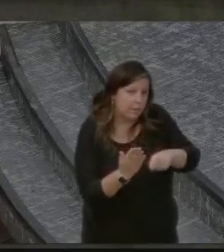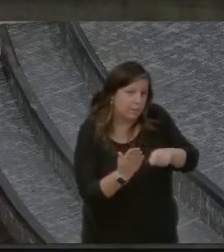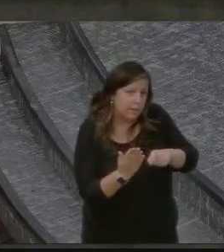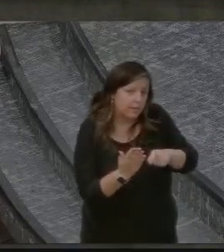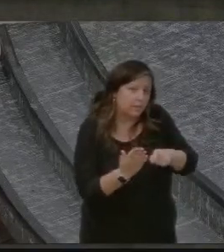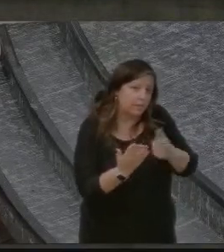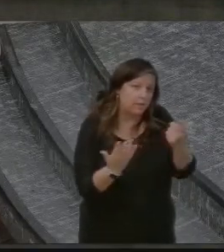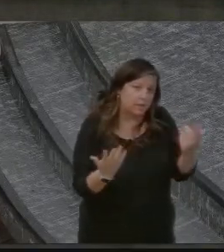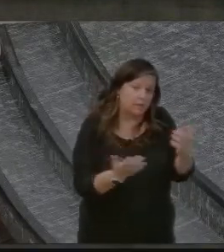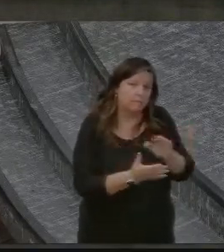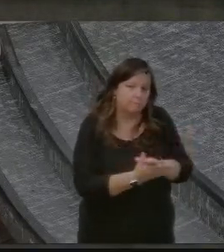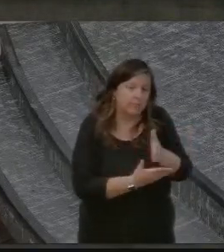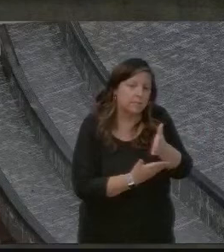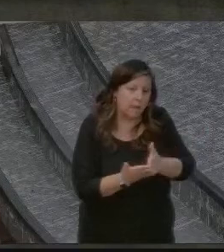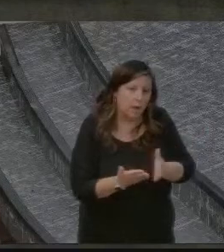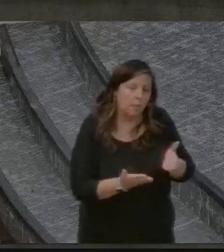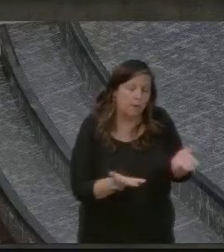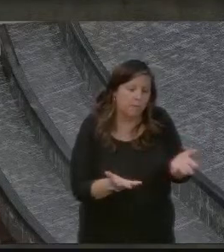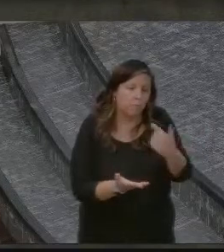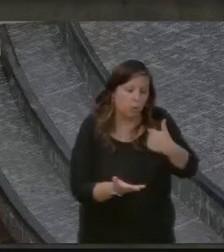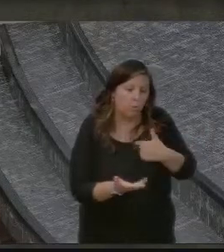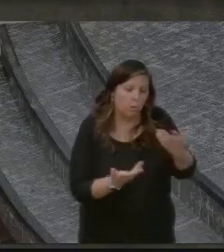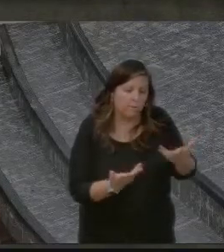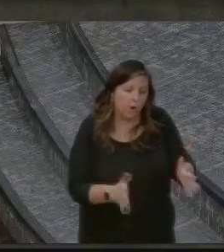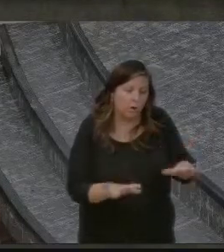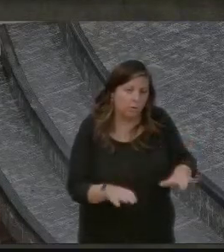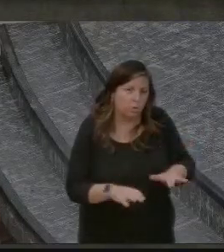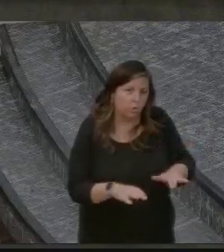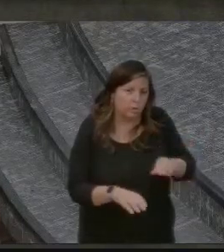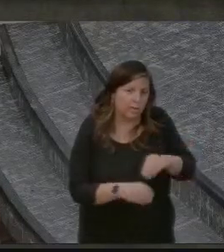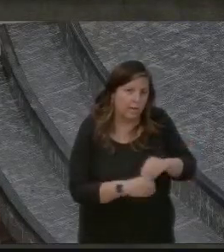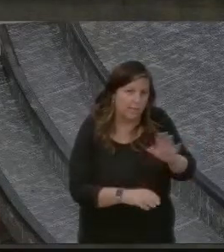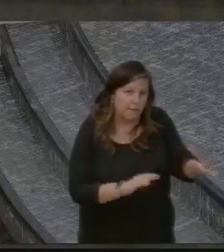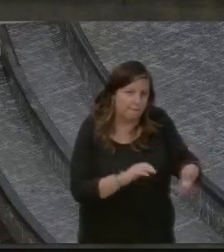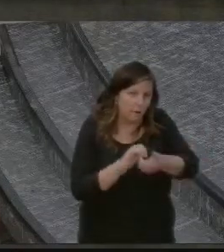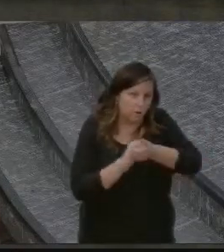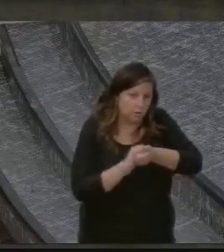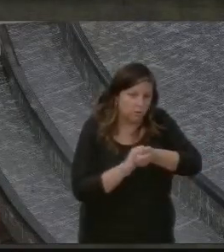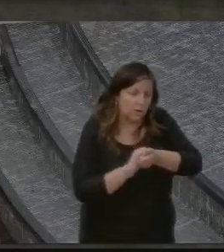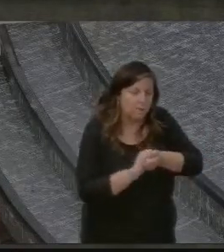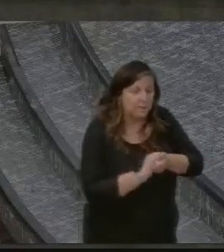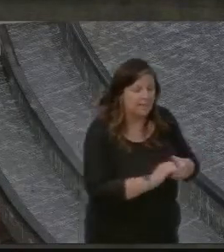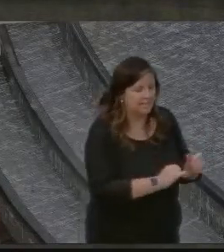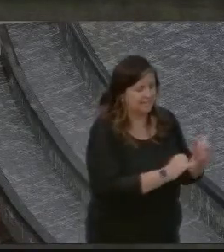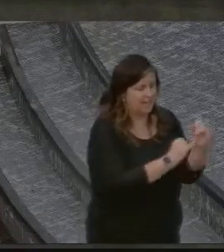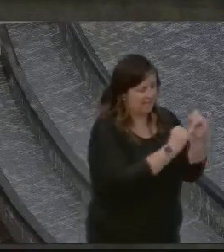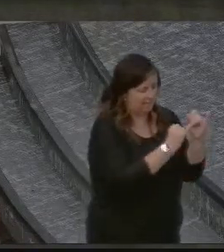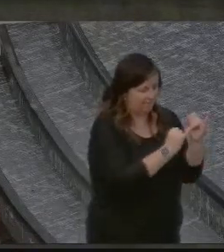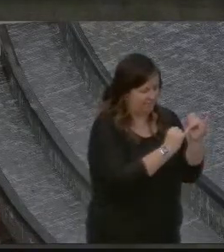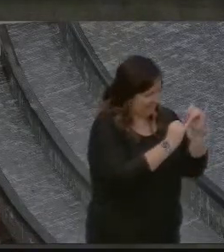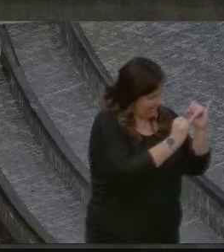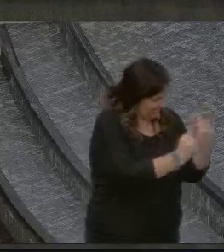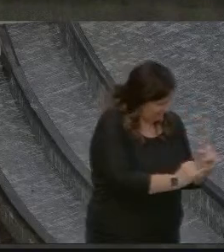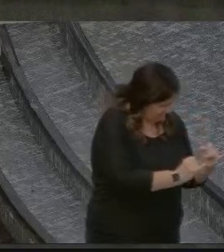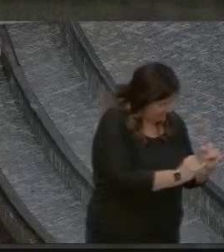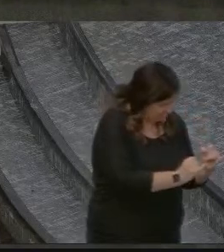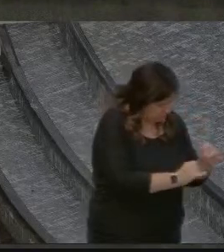in the partnership, is to get from beyond individuals and get to the